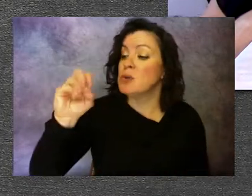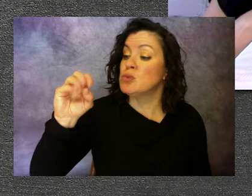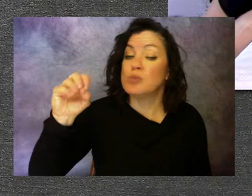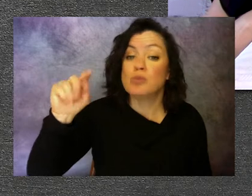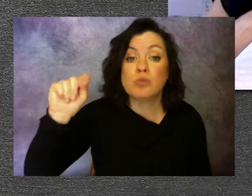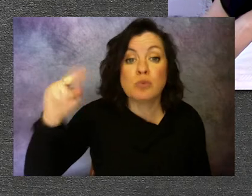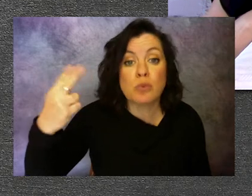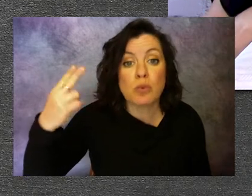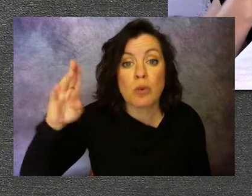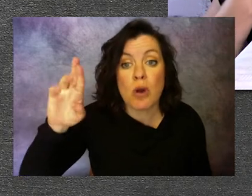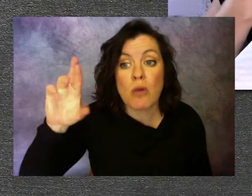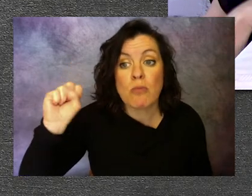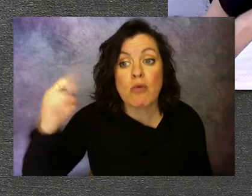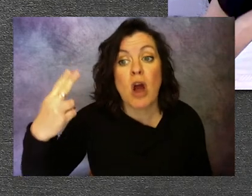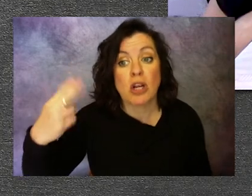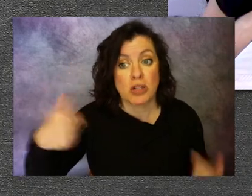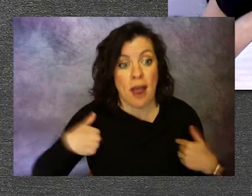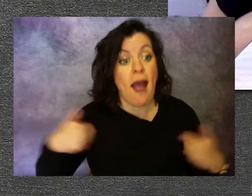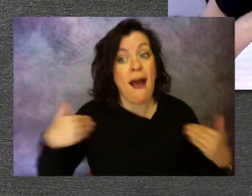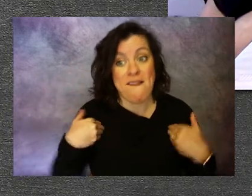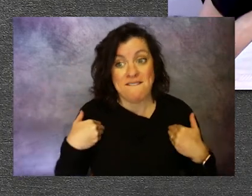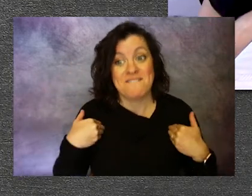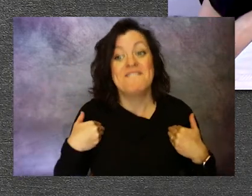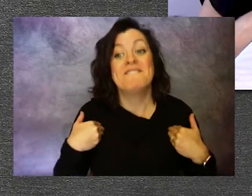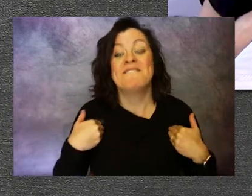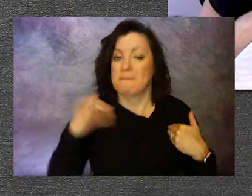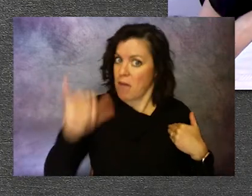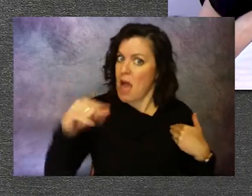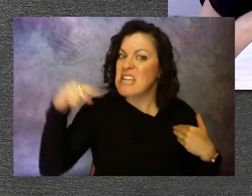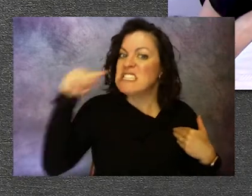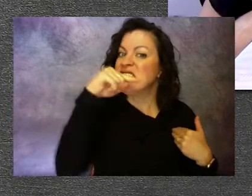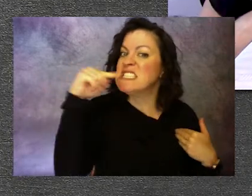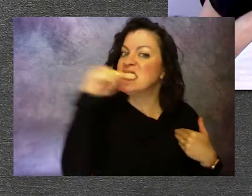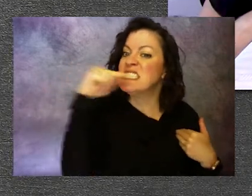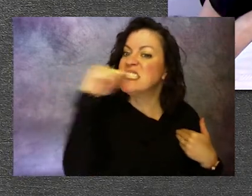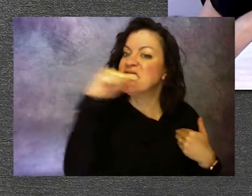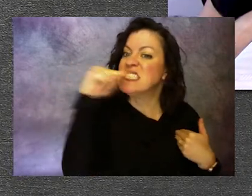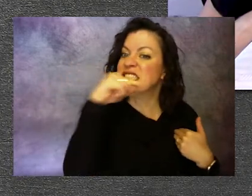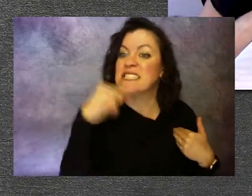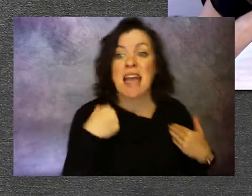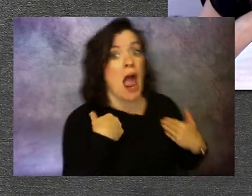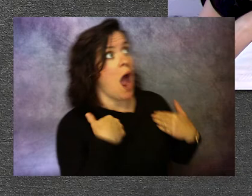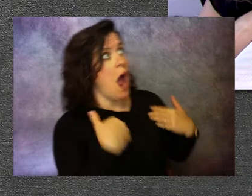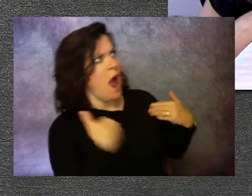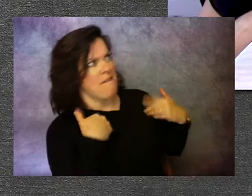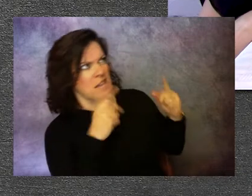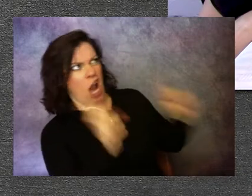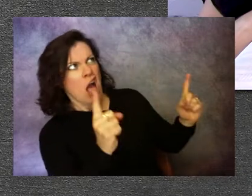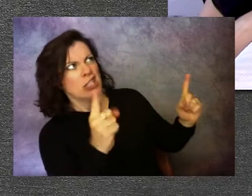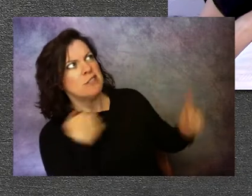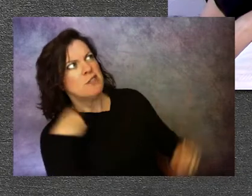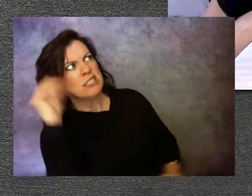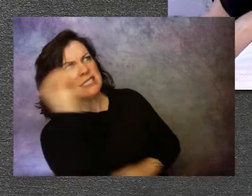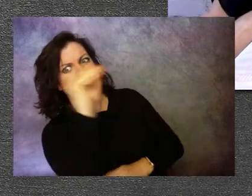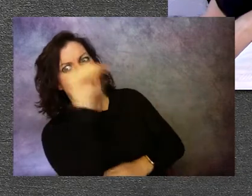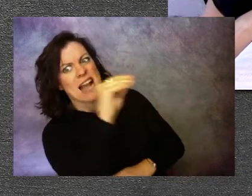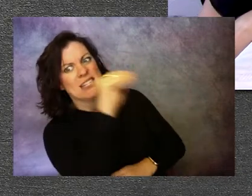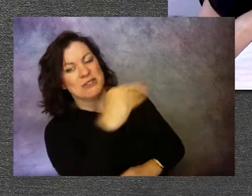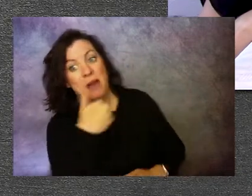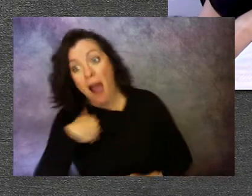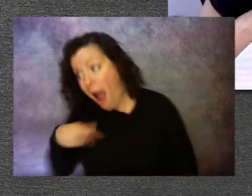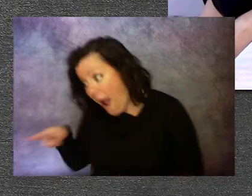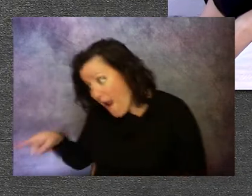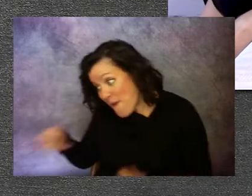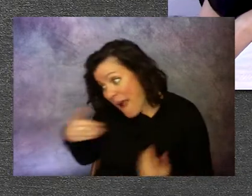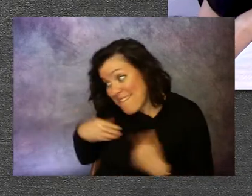have a toothbrush? I have a toothbrush too. Mm-hmm. I have a dinosaur toothbrush. A dinosaur toothbrush? Of